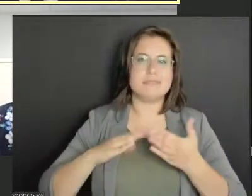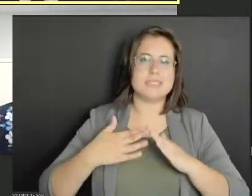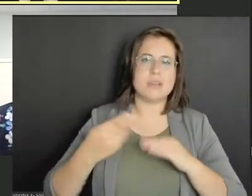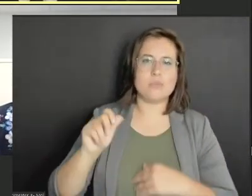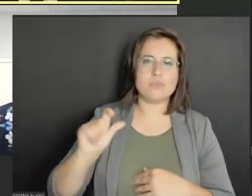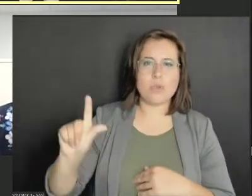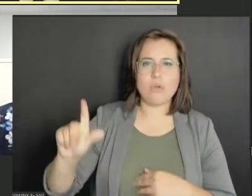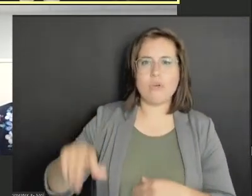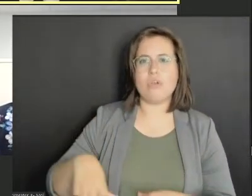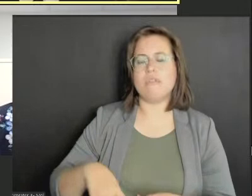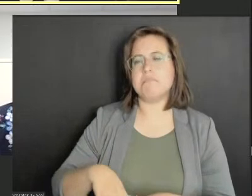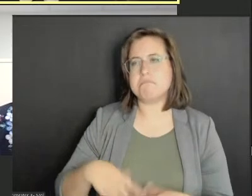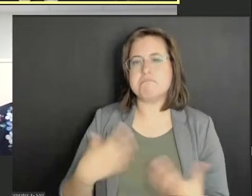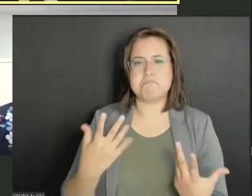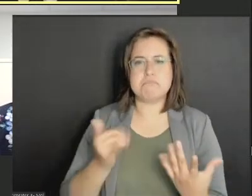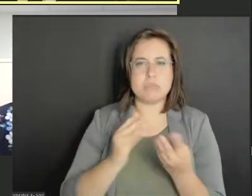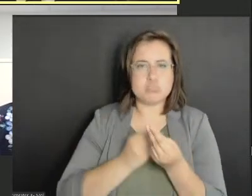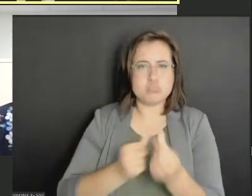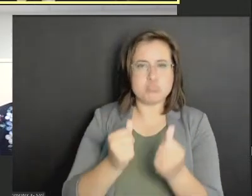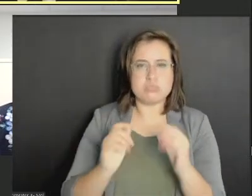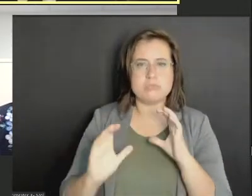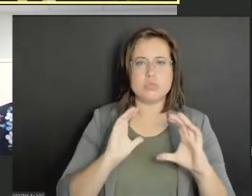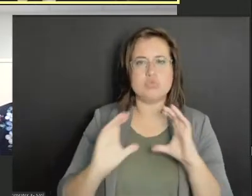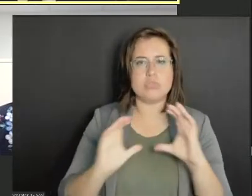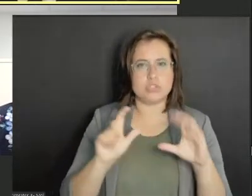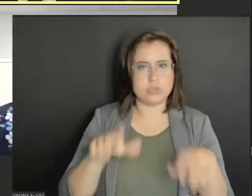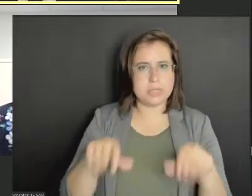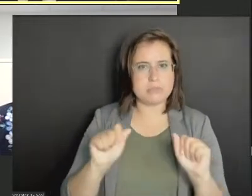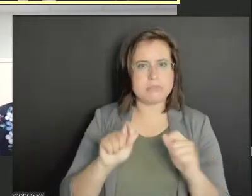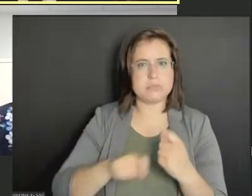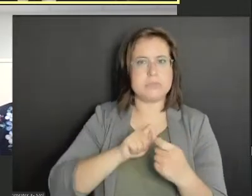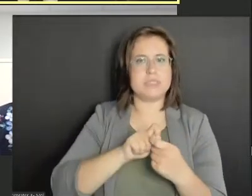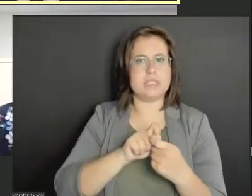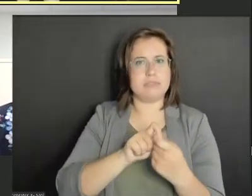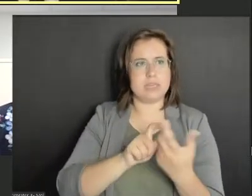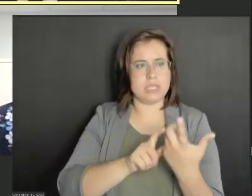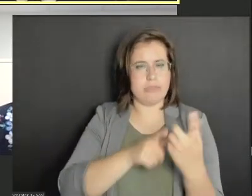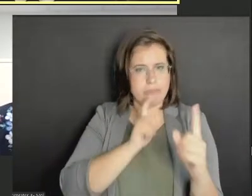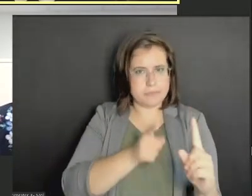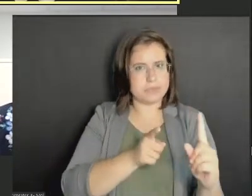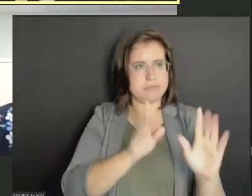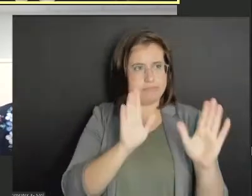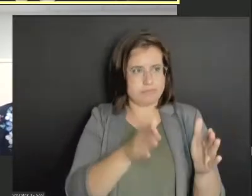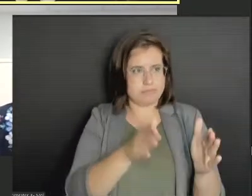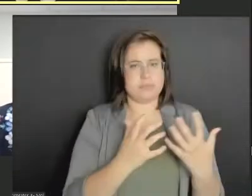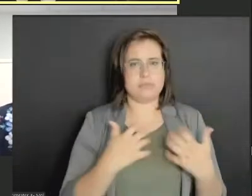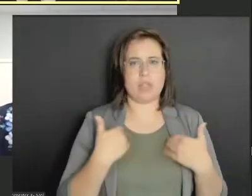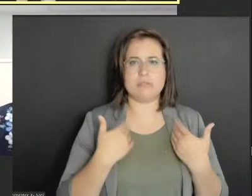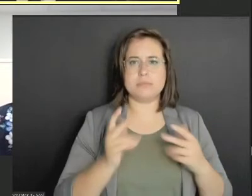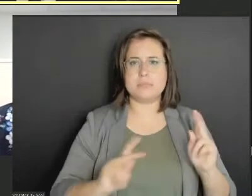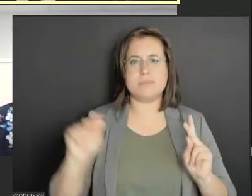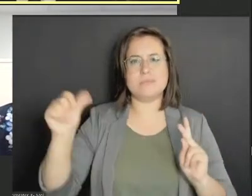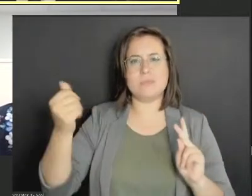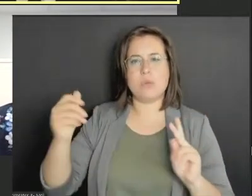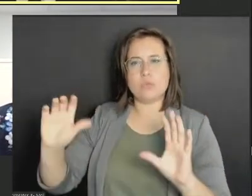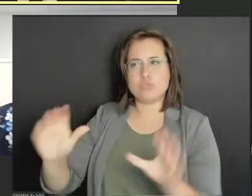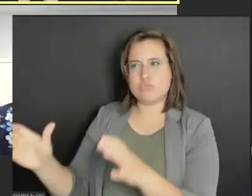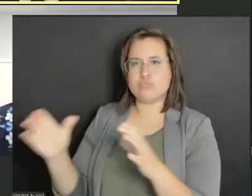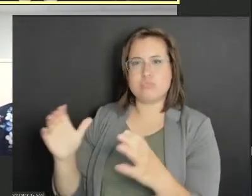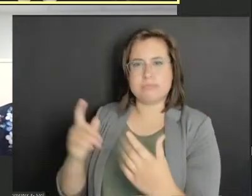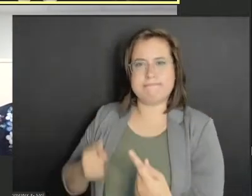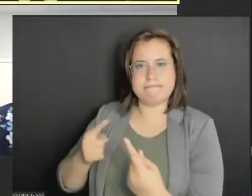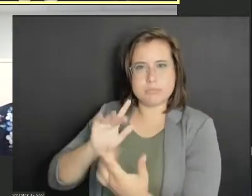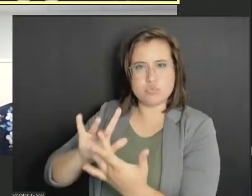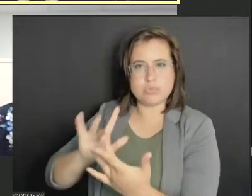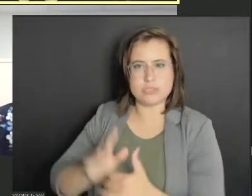and efficient communication should be held to specifically target young people and other populations that have been hard to reach.